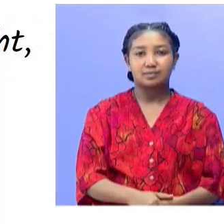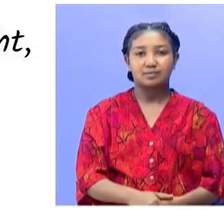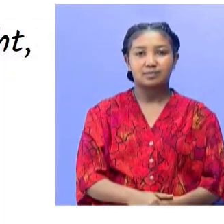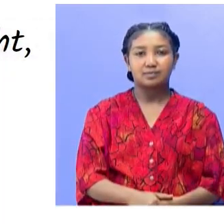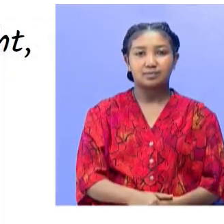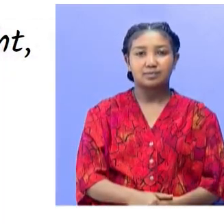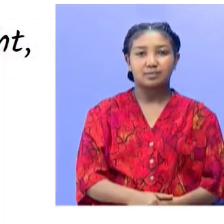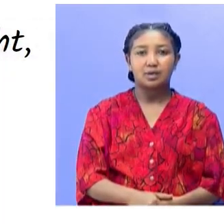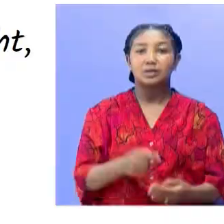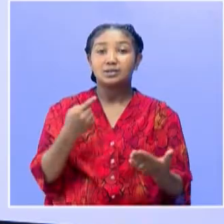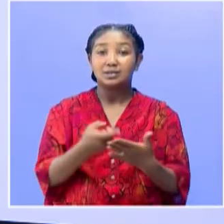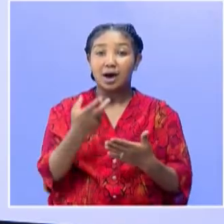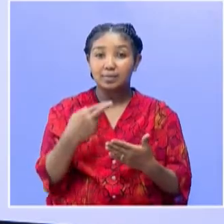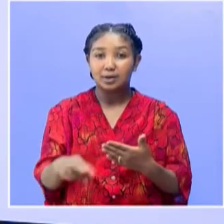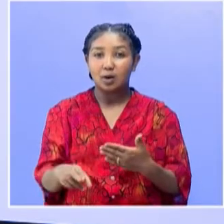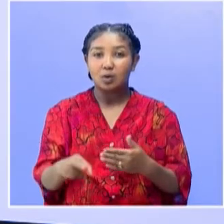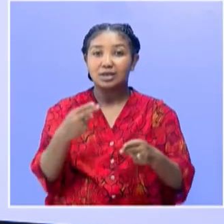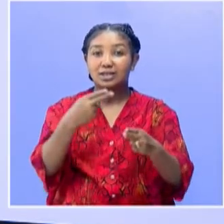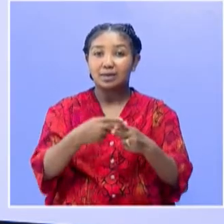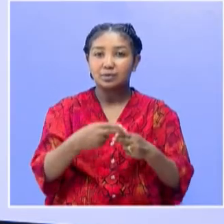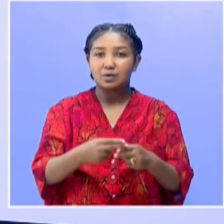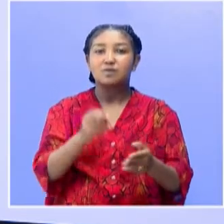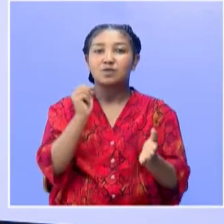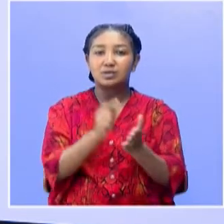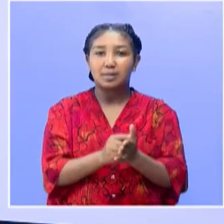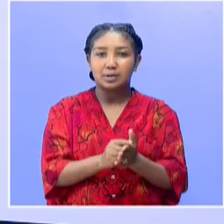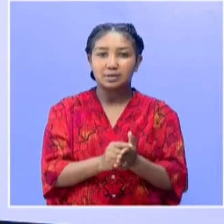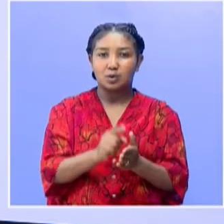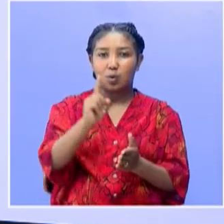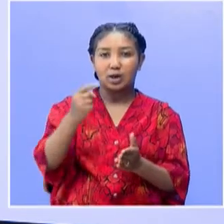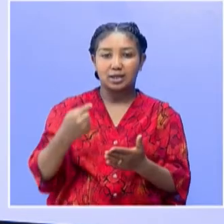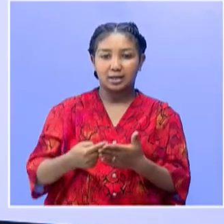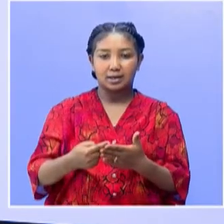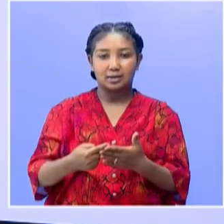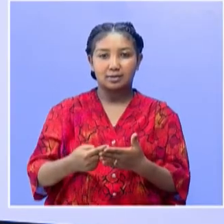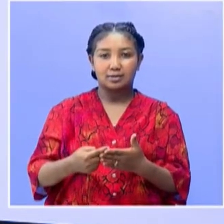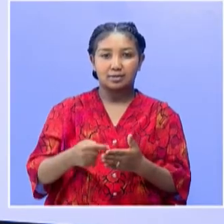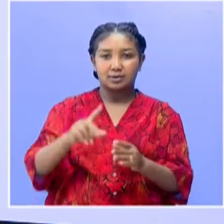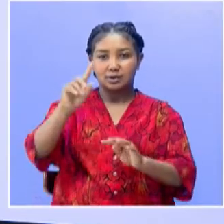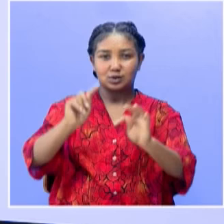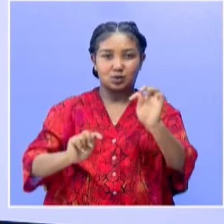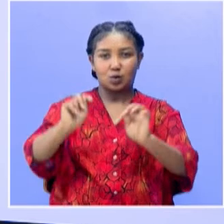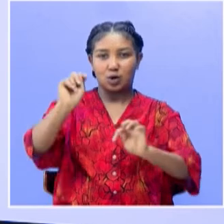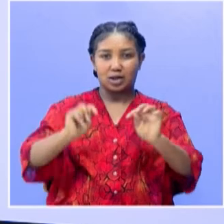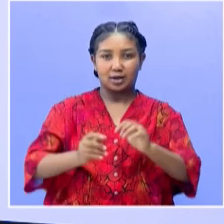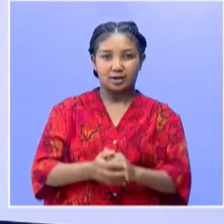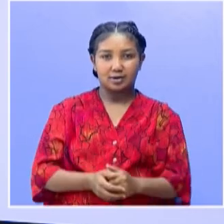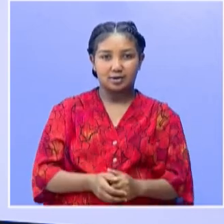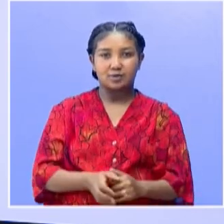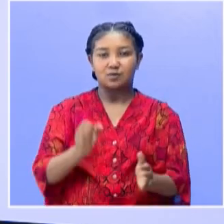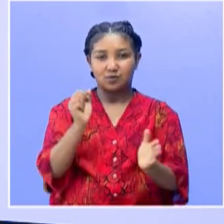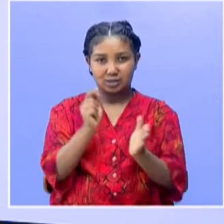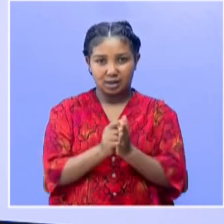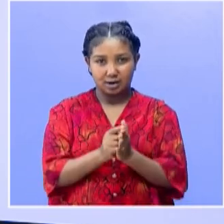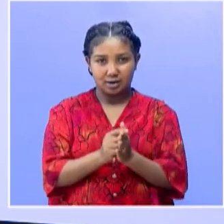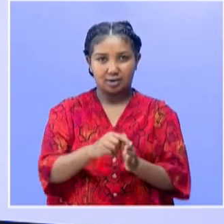Yes, these are the names of feelings. For example, there is one here from the story, from our story. For